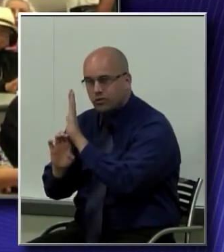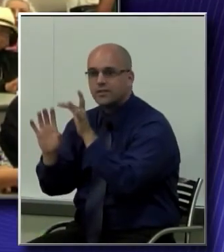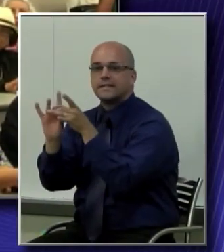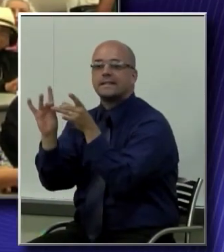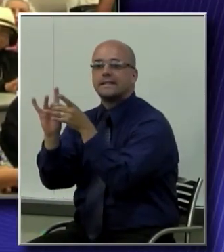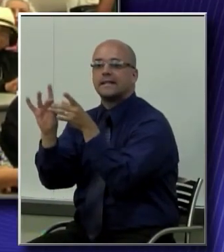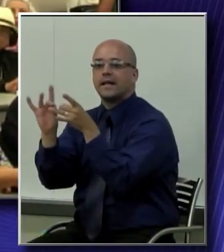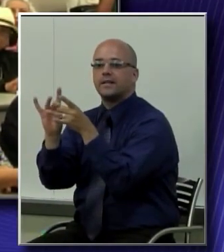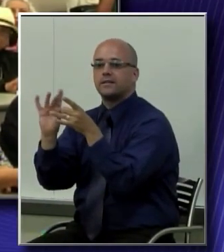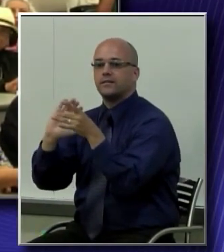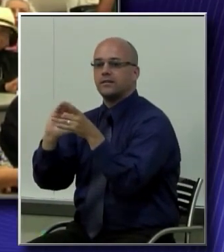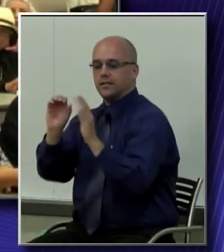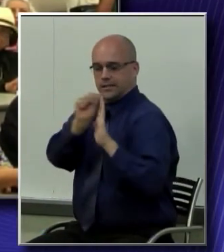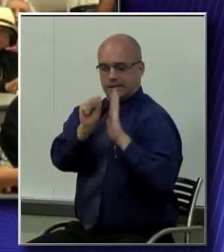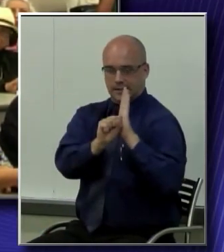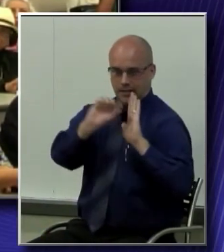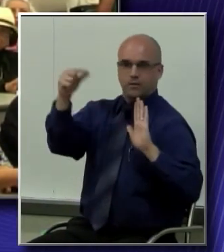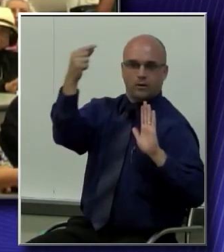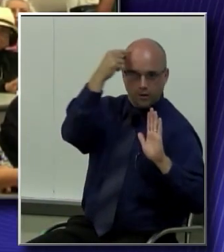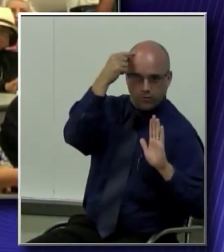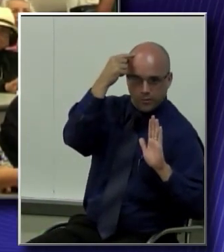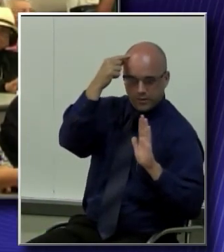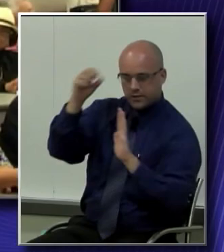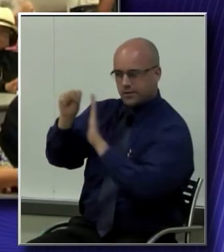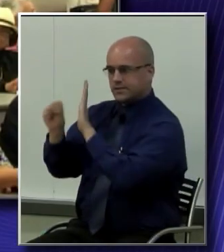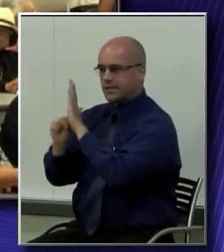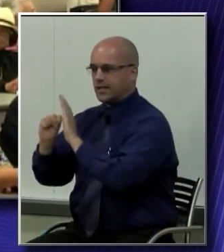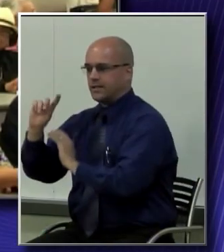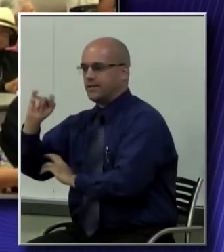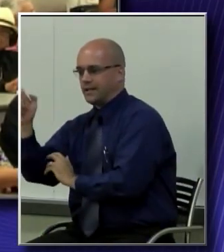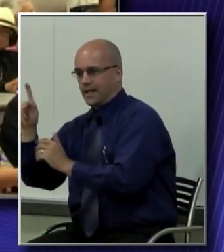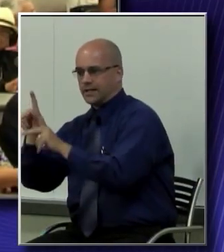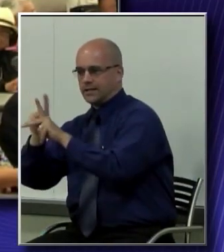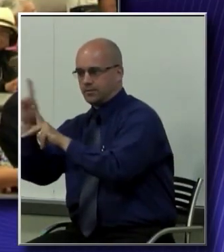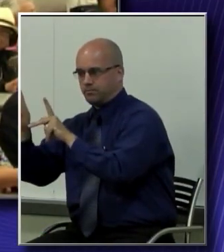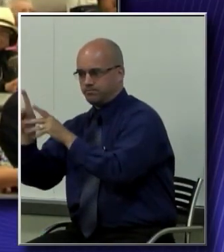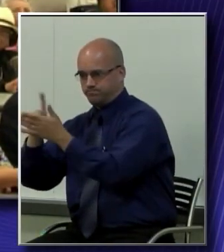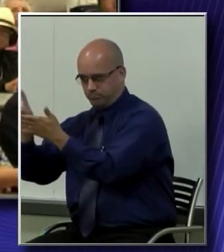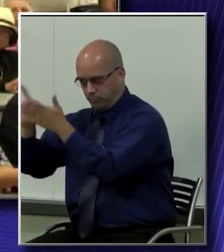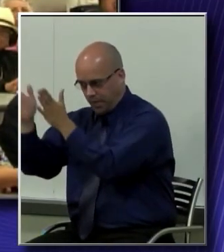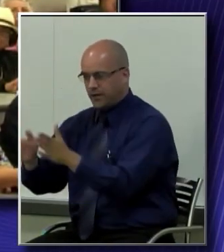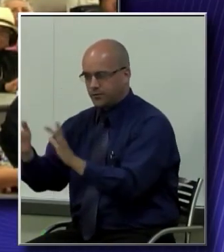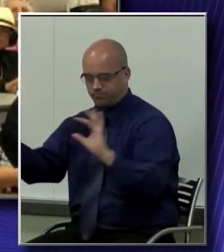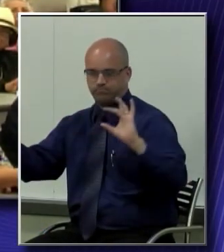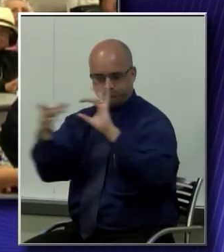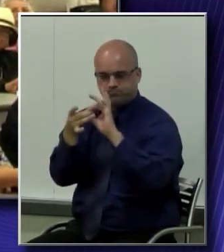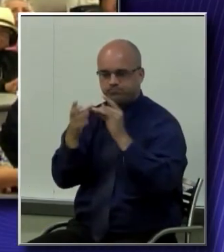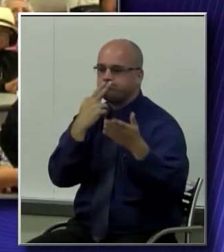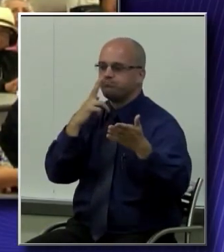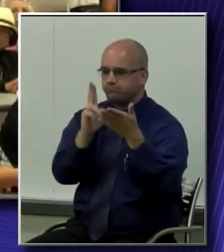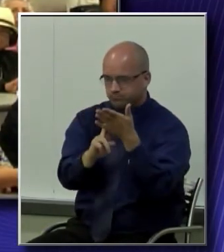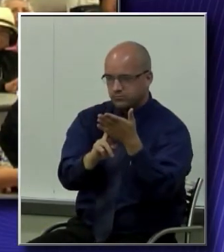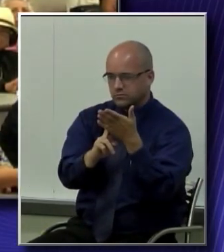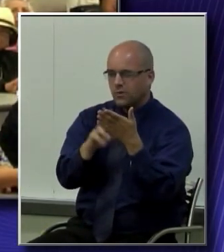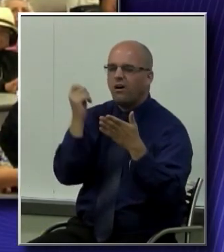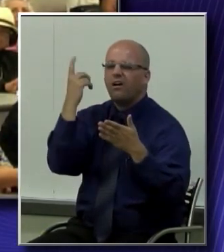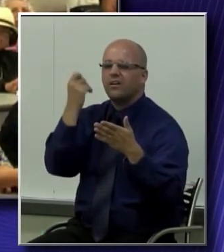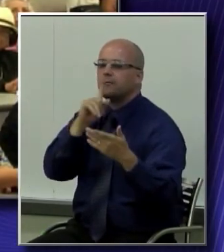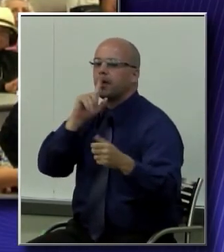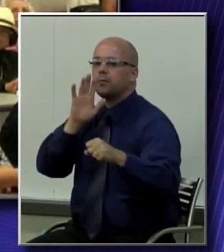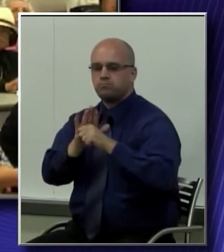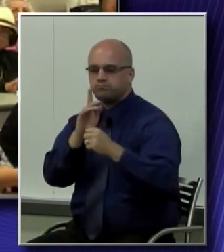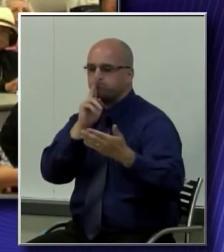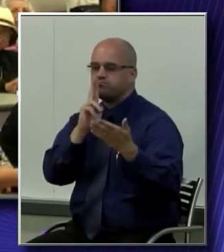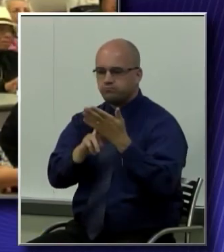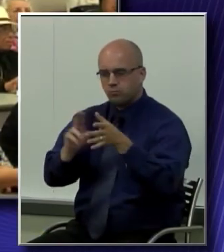this state's government and its taxpayers. That contract is broken when funding is cut and tuition